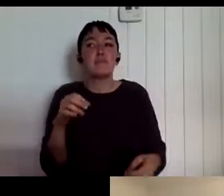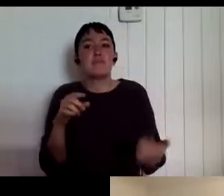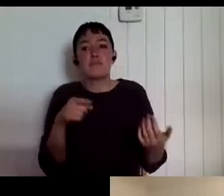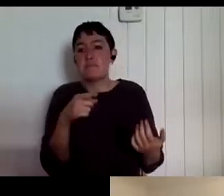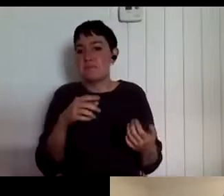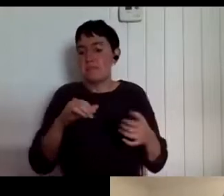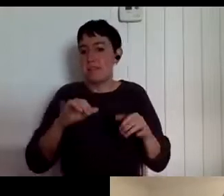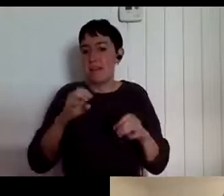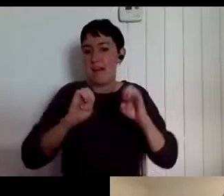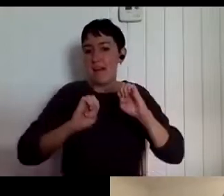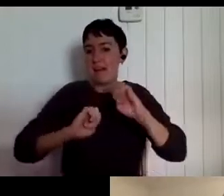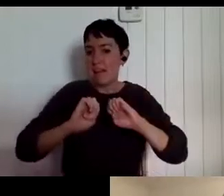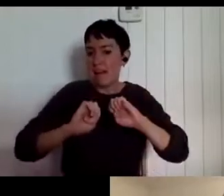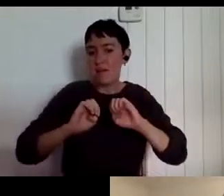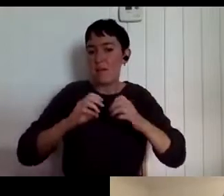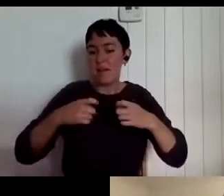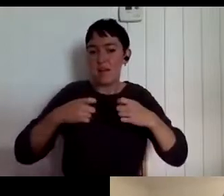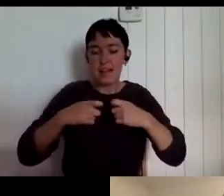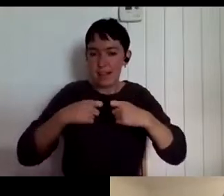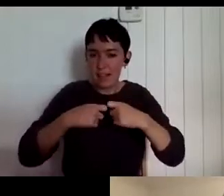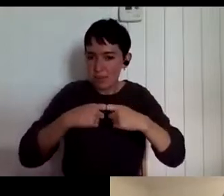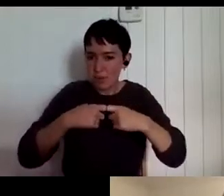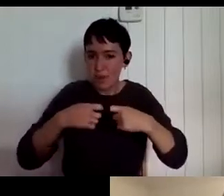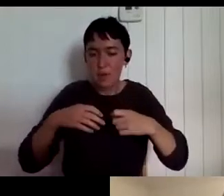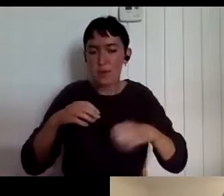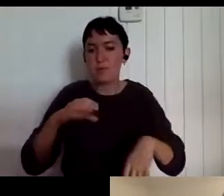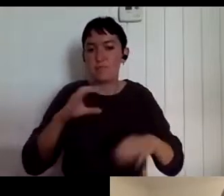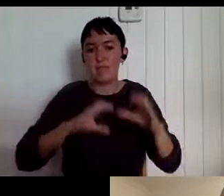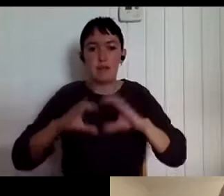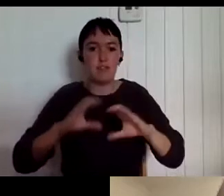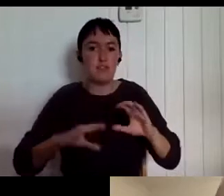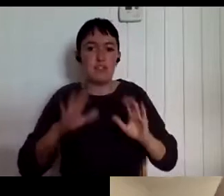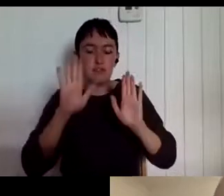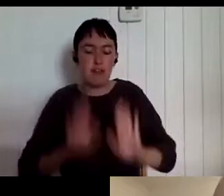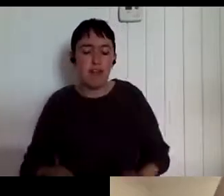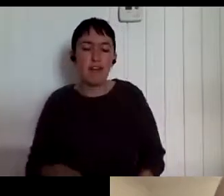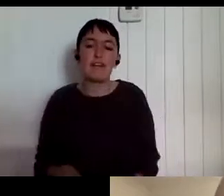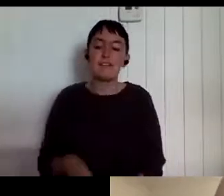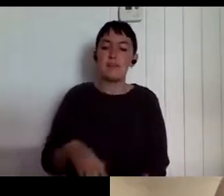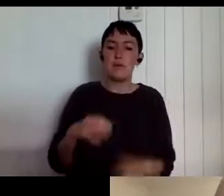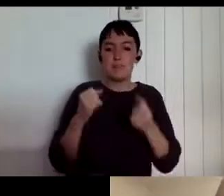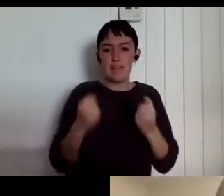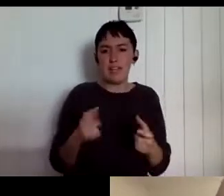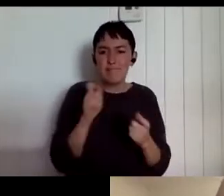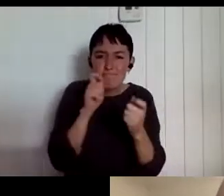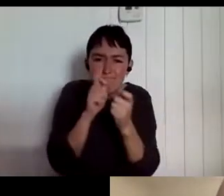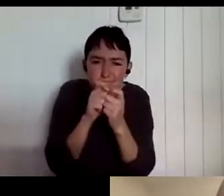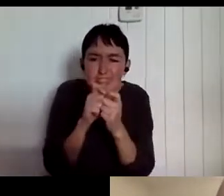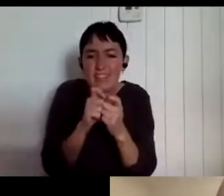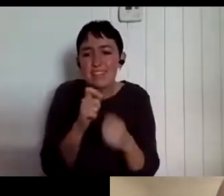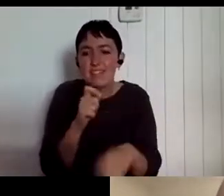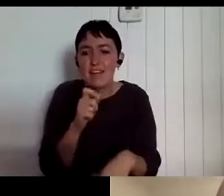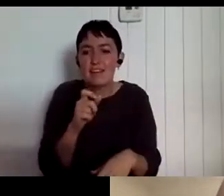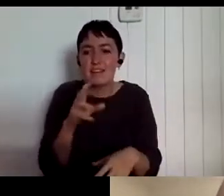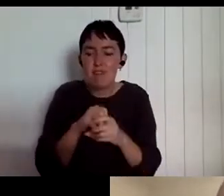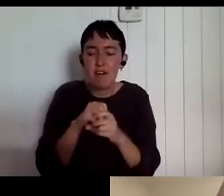also, if you really like kind of nitty gritty details, those are also kind of a big part of electrochemistry, I feel like. So it's not